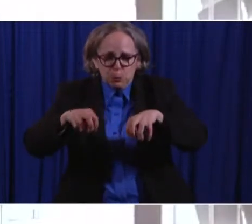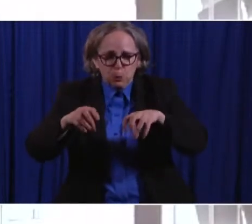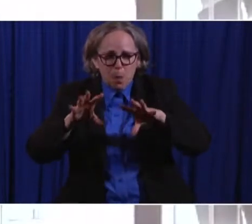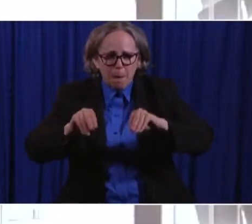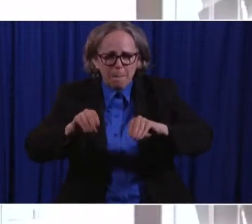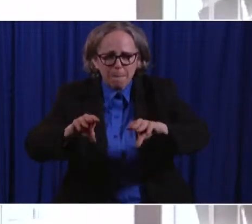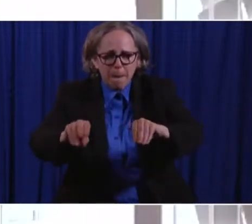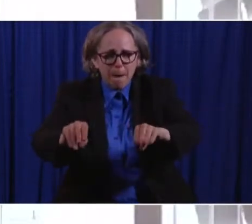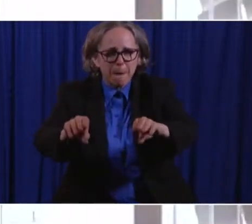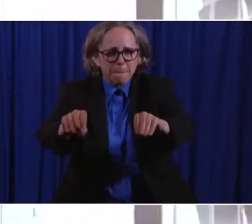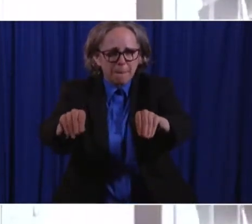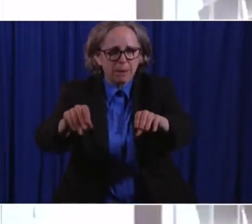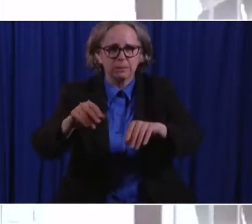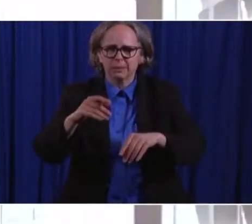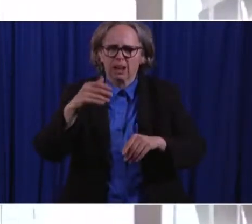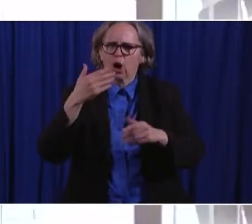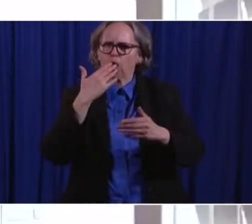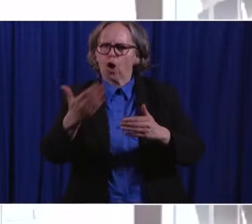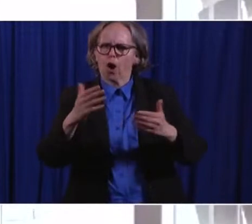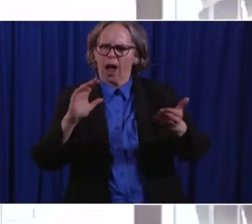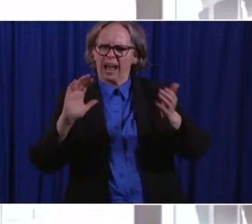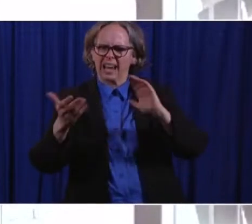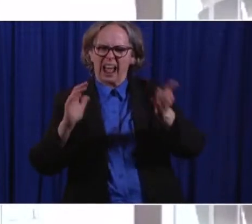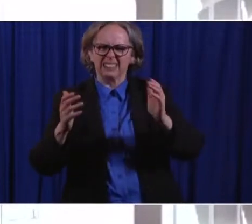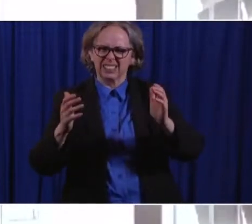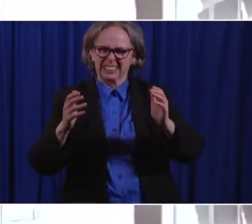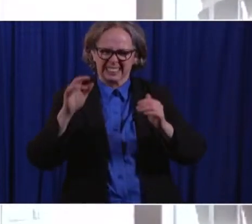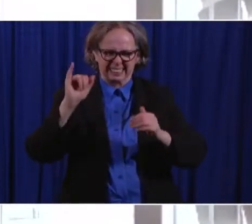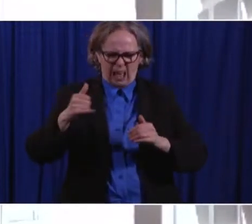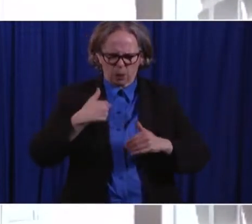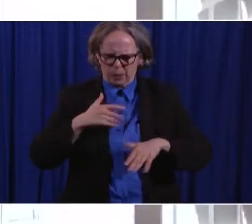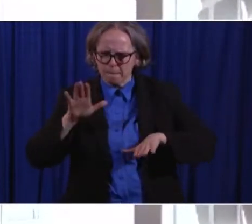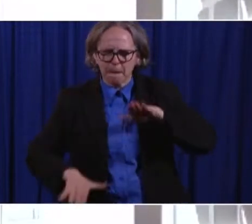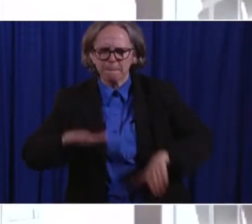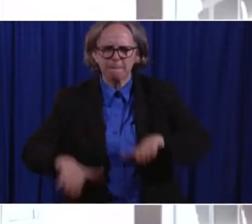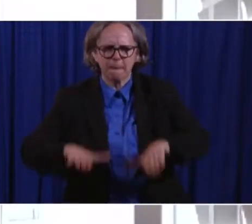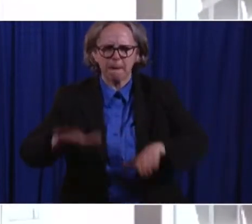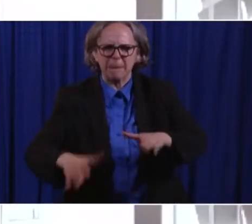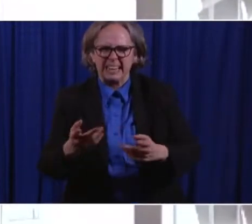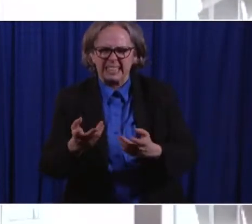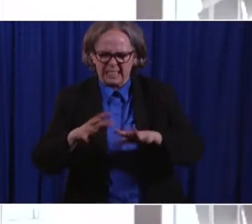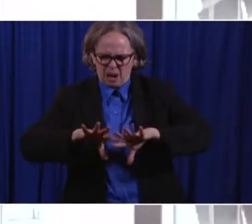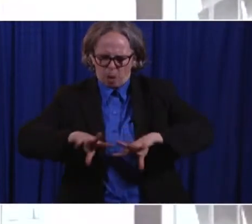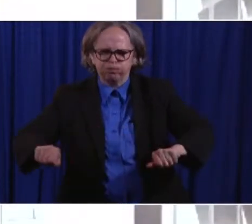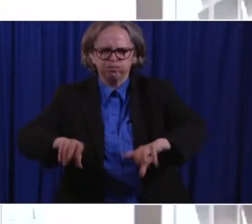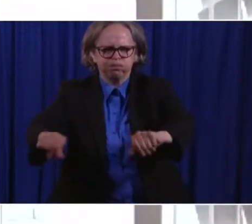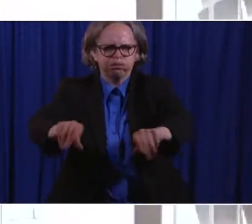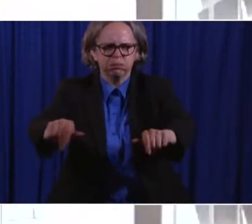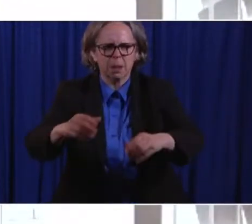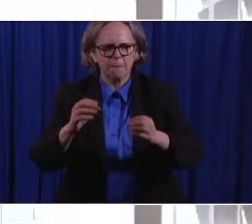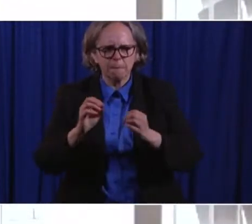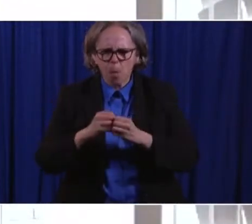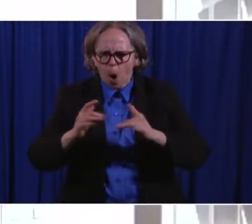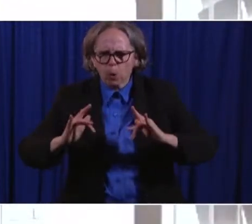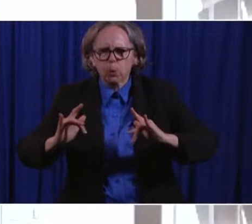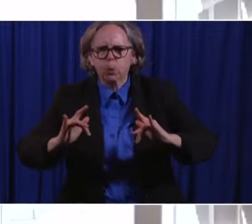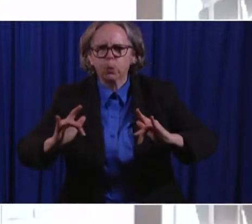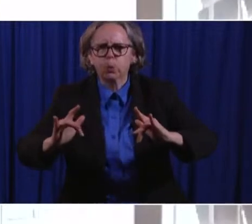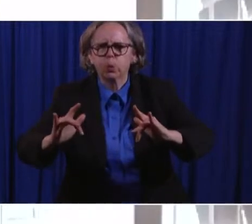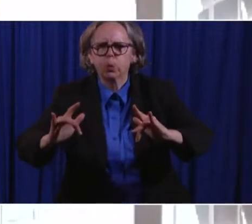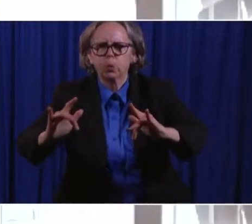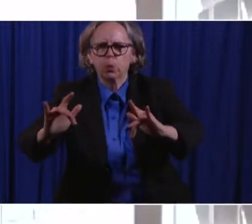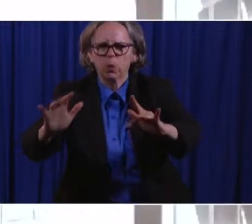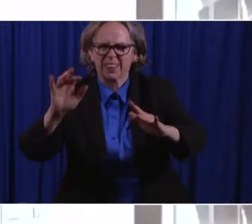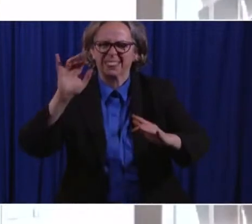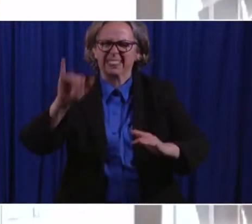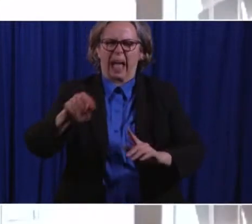apt analogy. The more of us that we take off the table, and once we're fully vaccinated, the data is increasingly